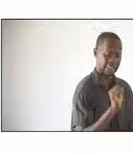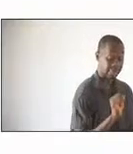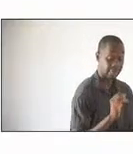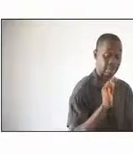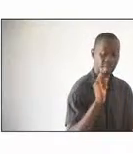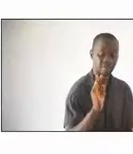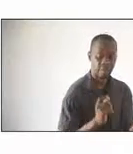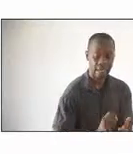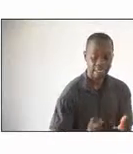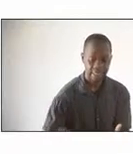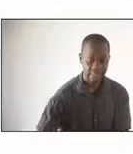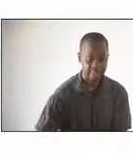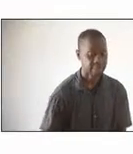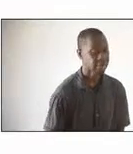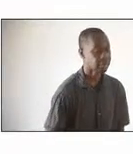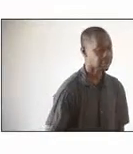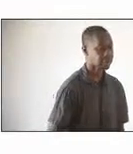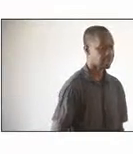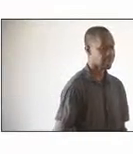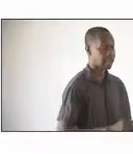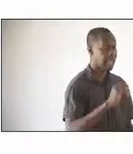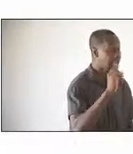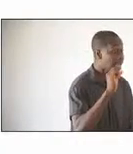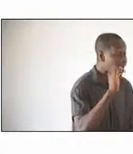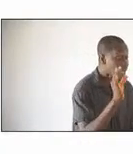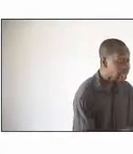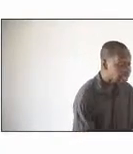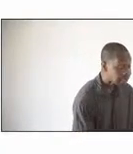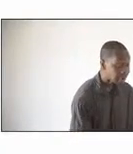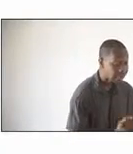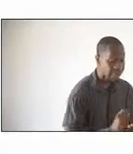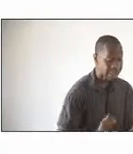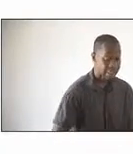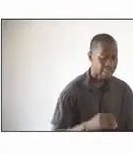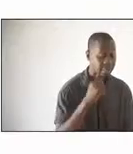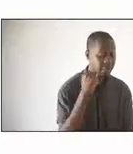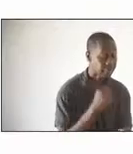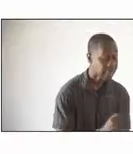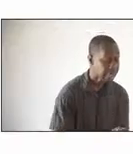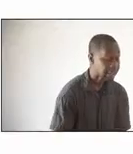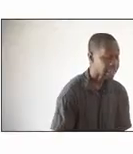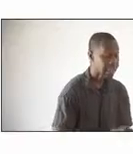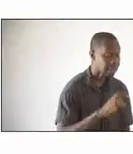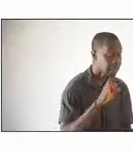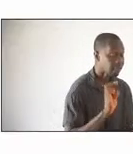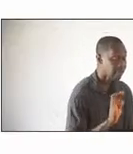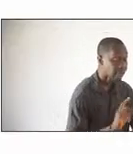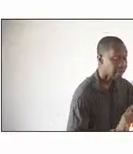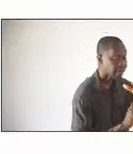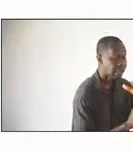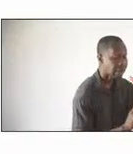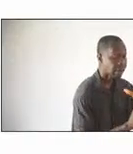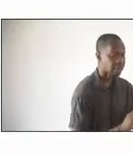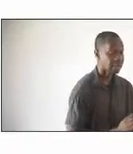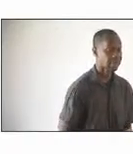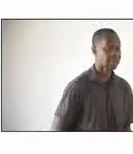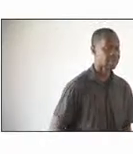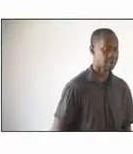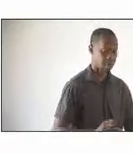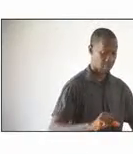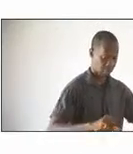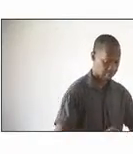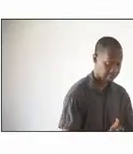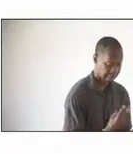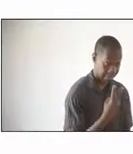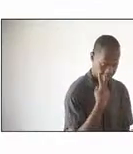also. So the features of each of these letters is what makes it unique. We will start by looking